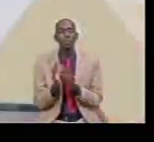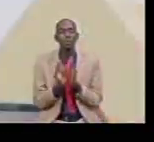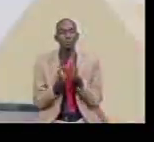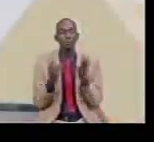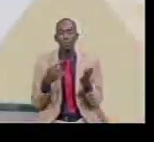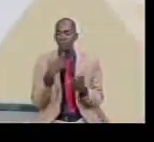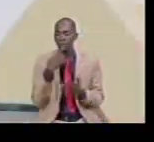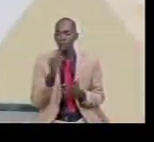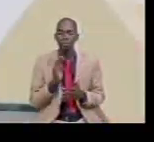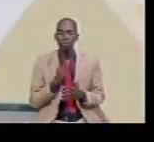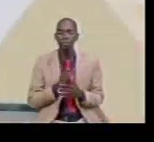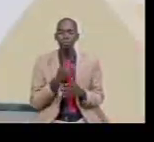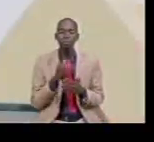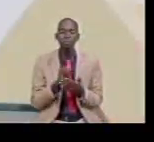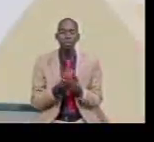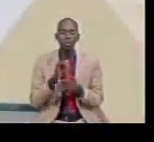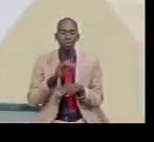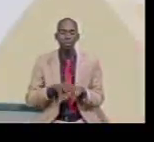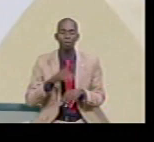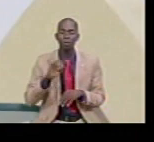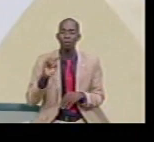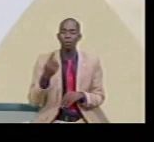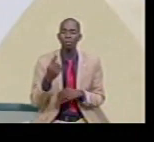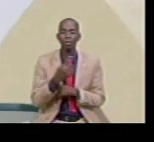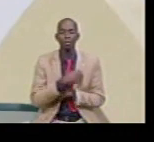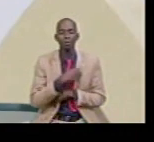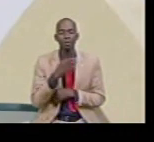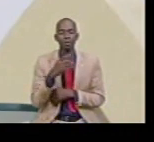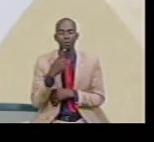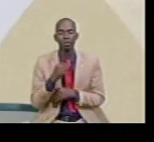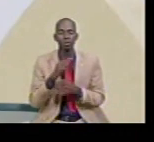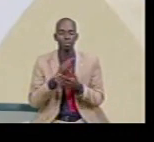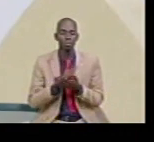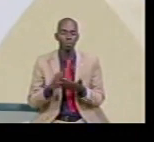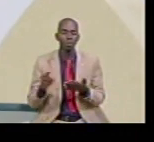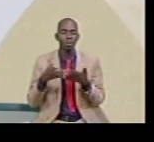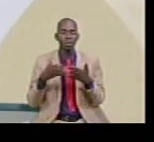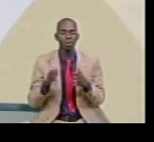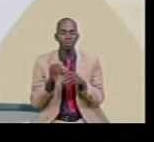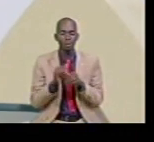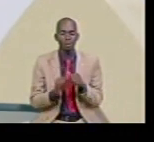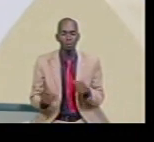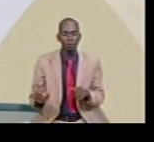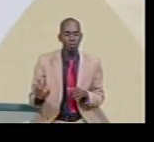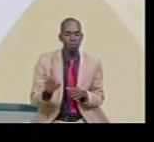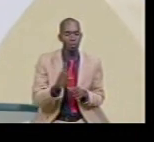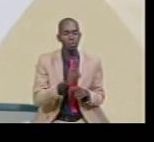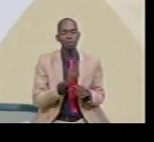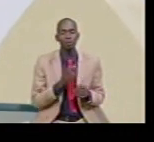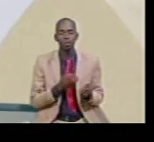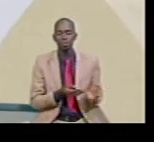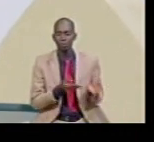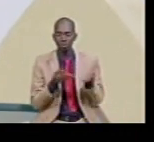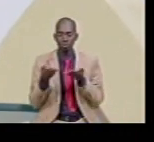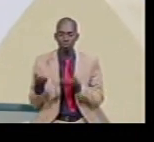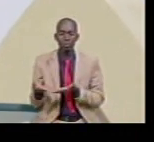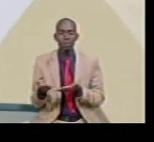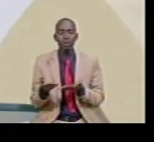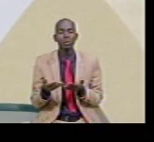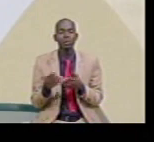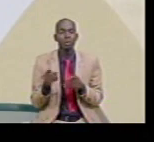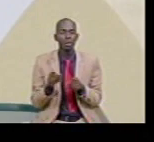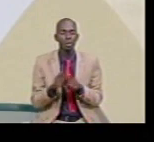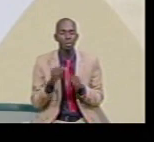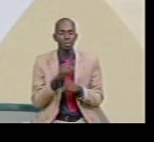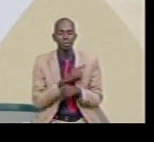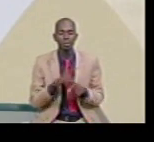the first day of the week, let everyone lay in stock as the Lord has